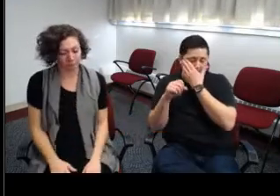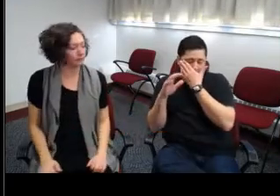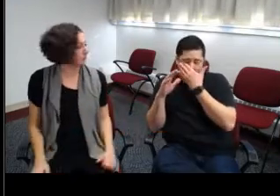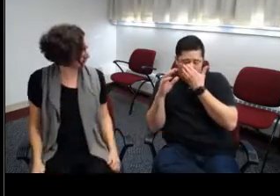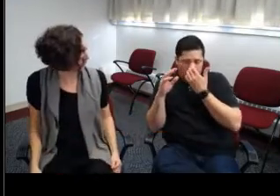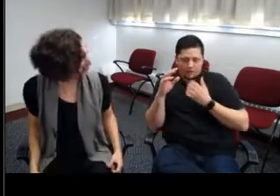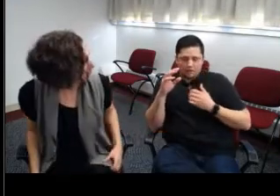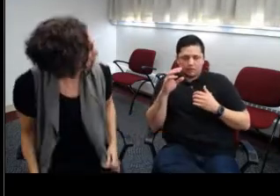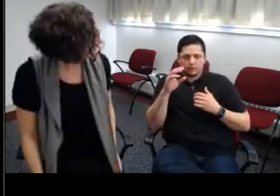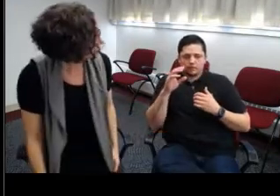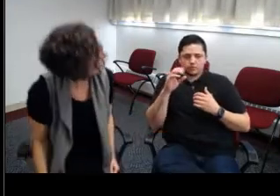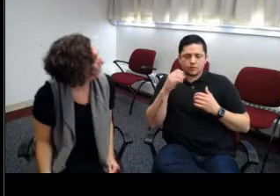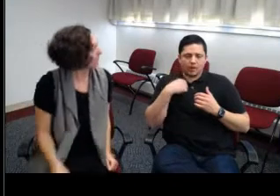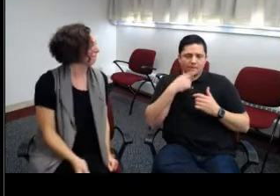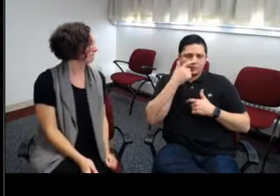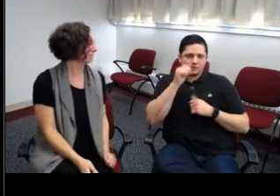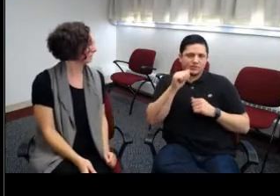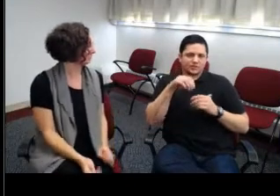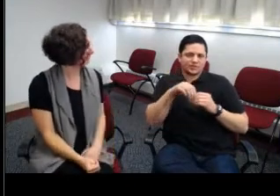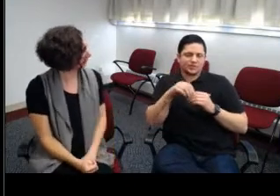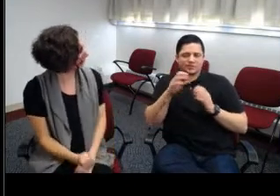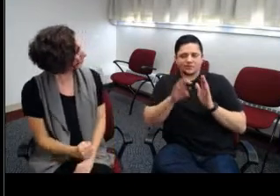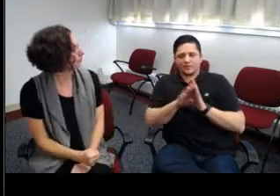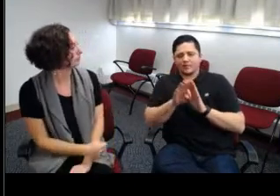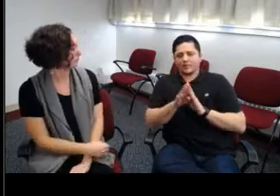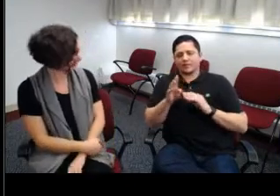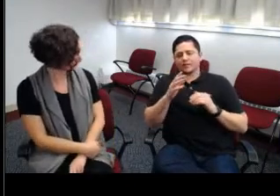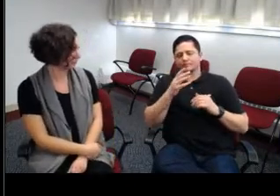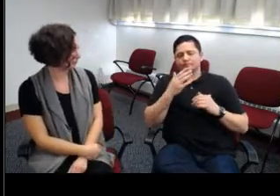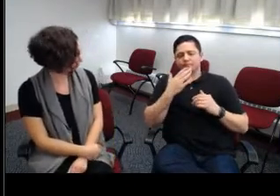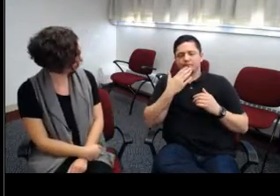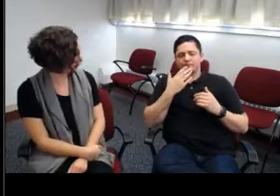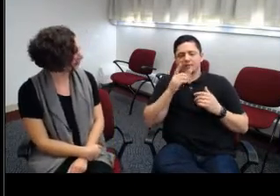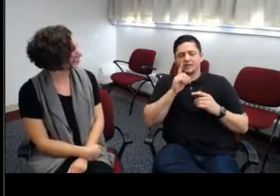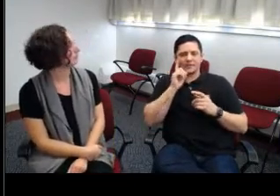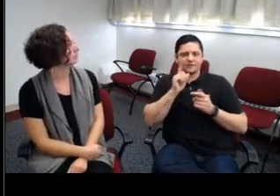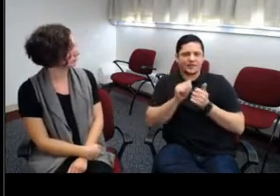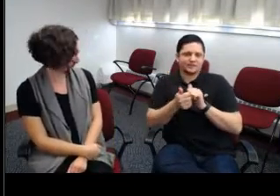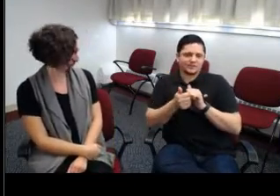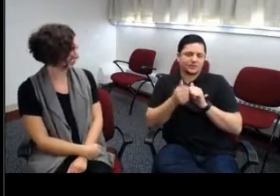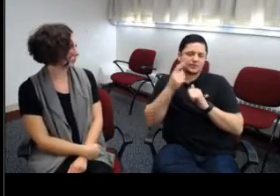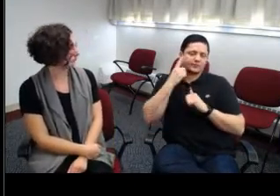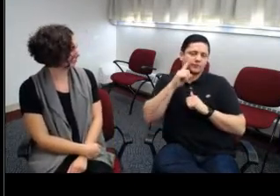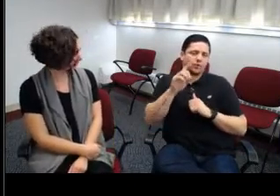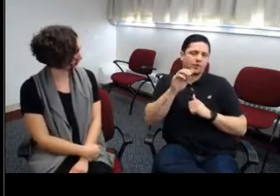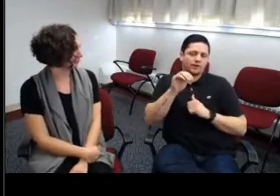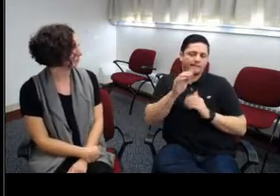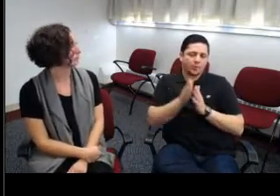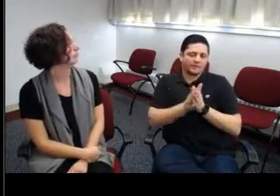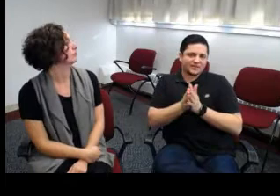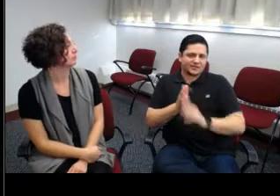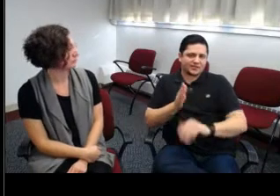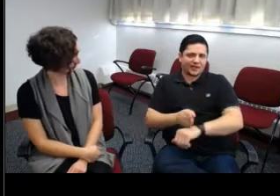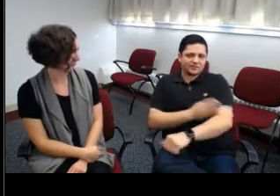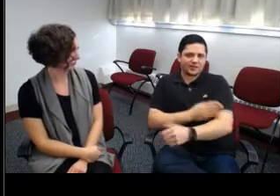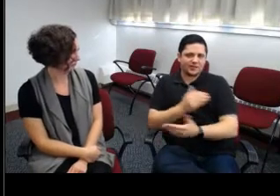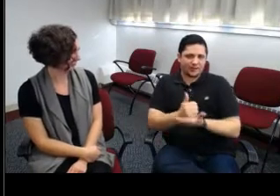I'll allow Alex to talk about the piece about addressing or being a good fit for deaf people in